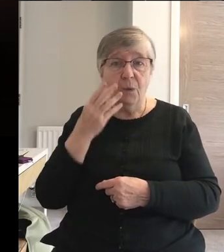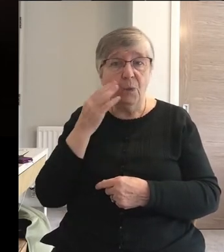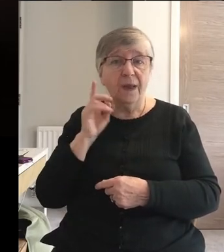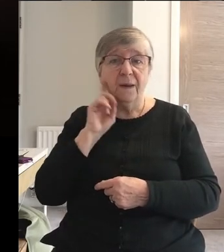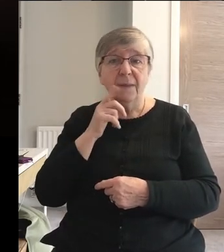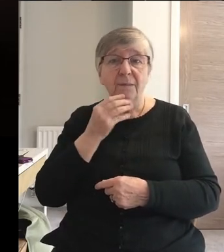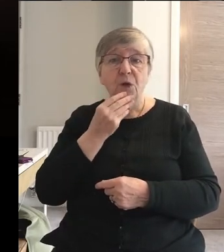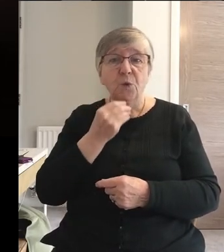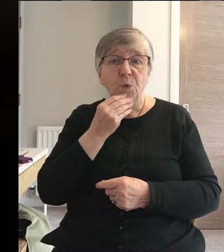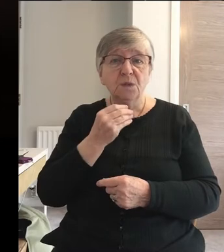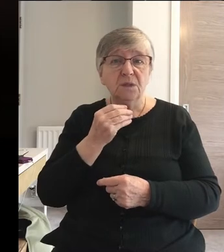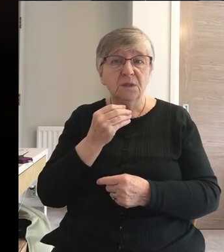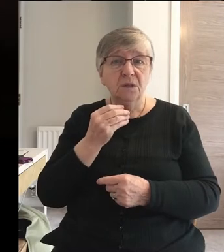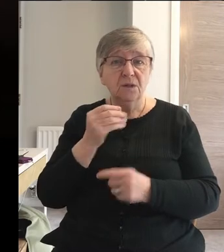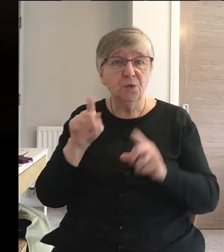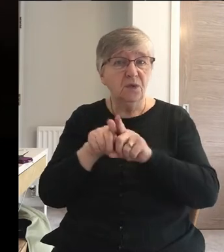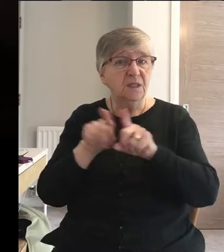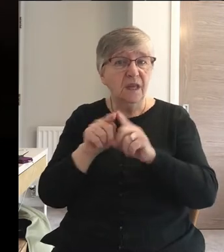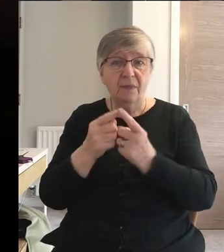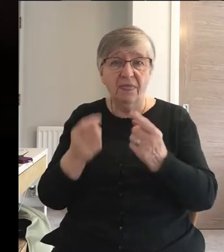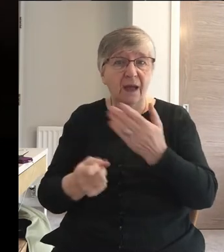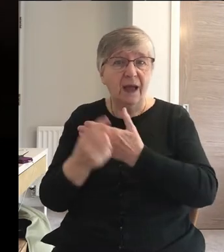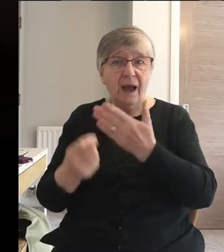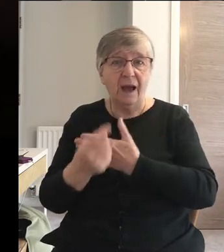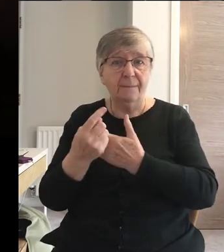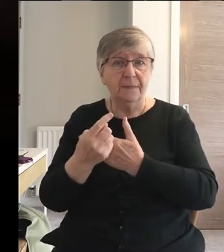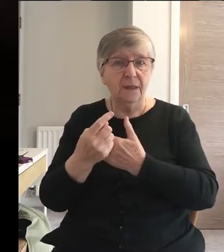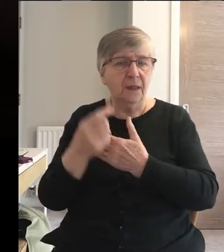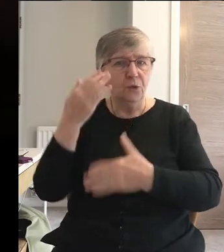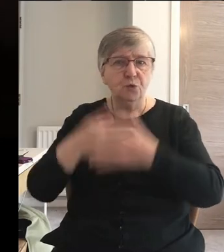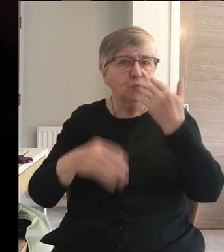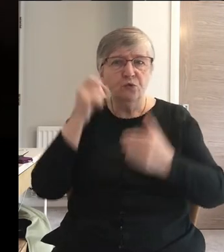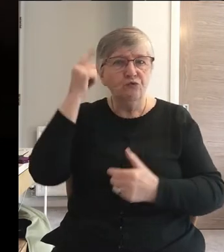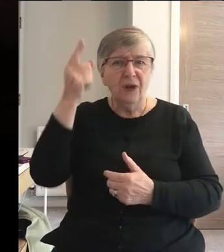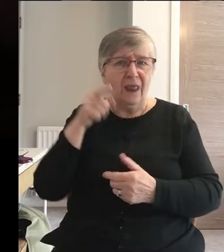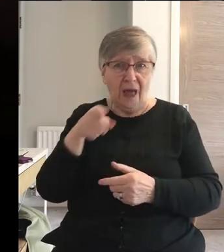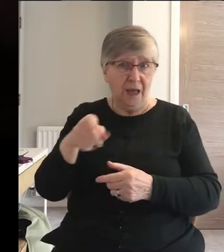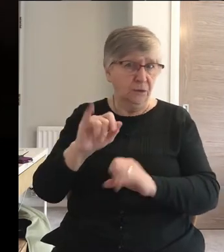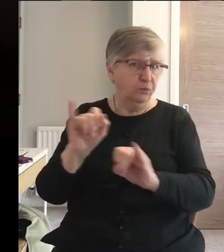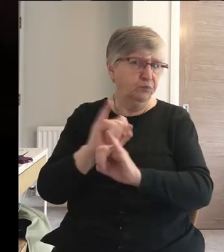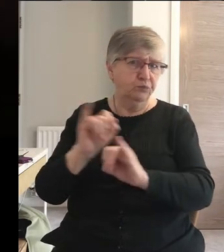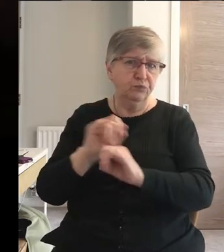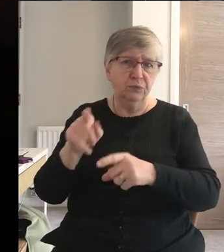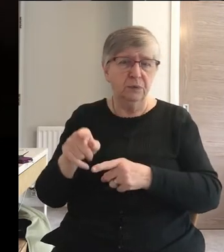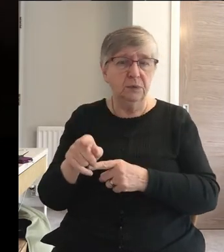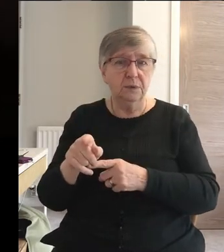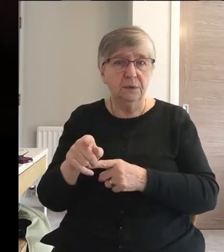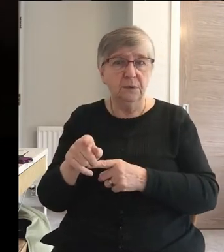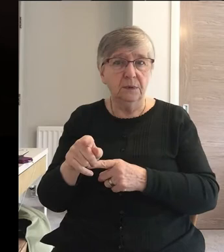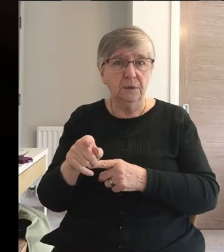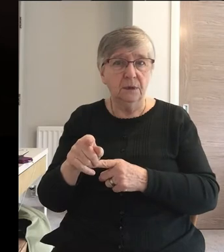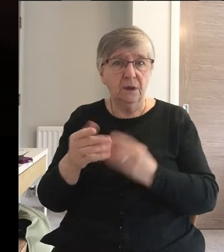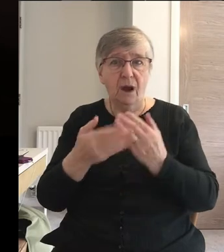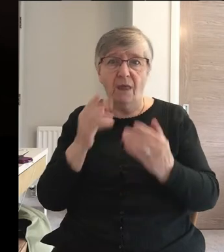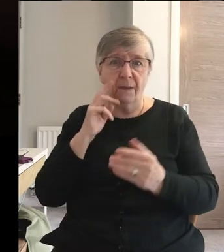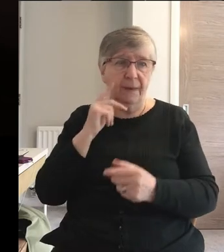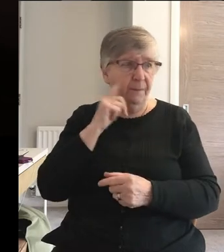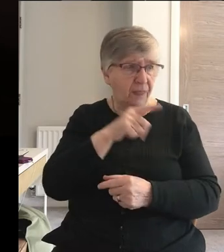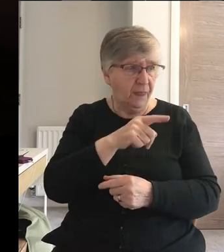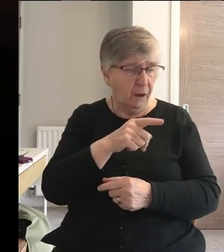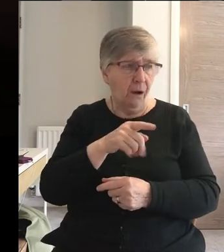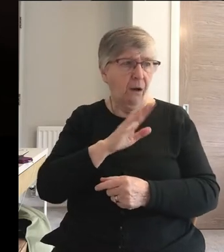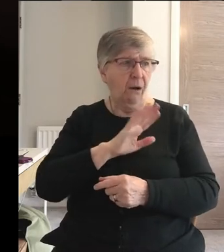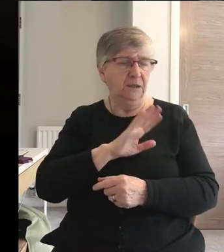to things, then they don't notice how awful or how difficult it seems to somebody else.